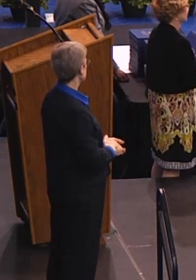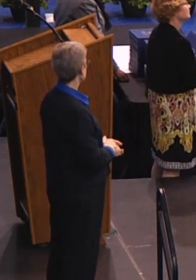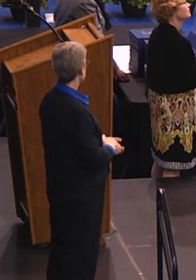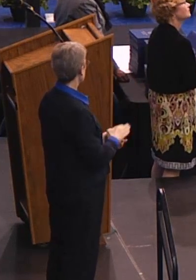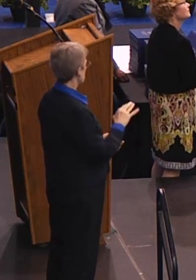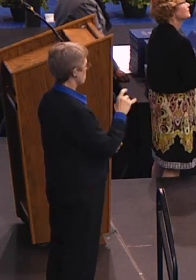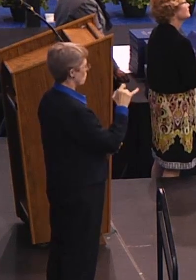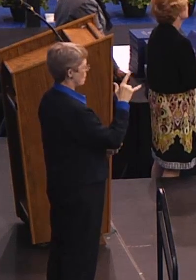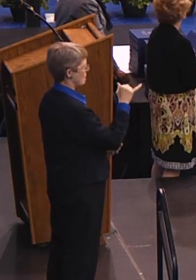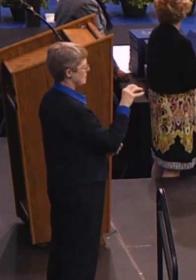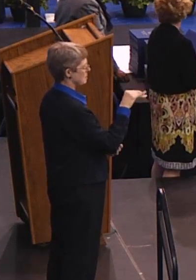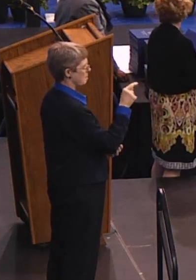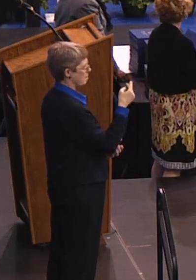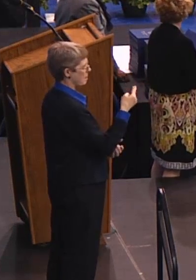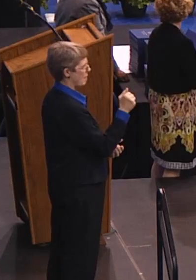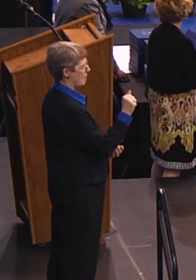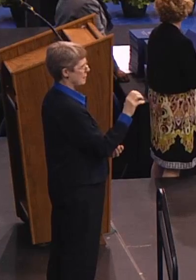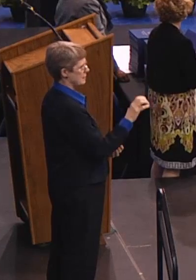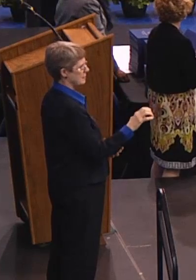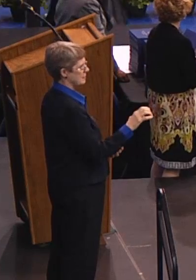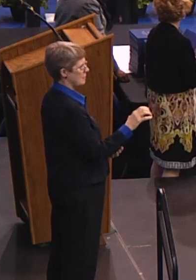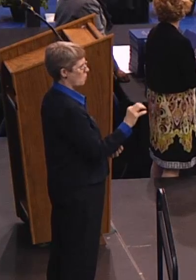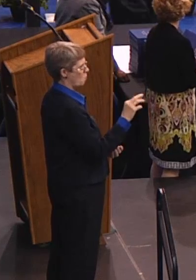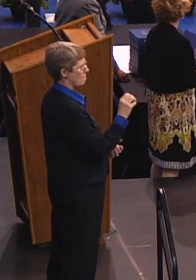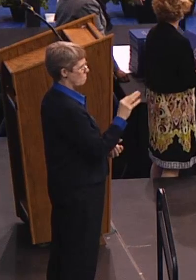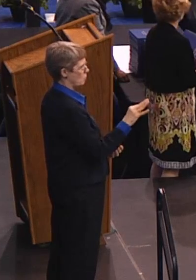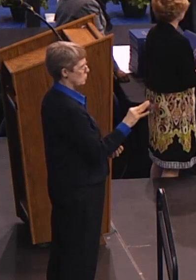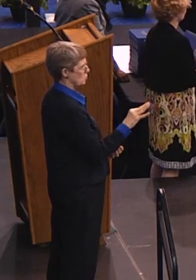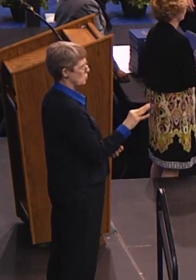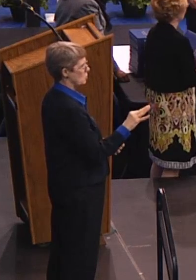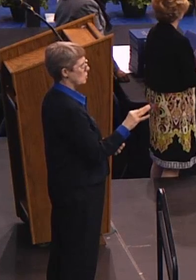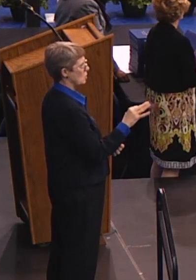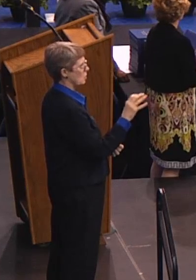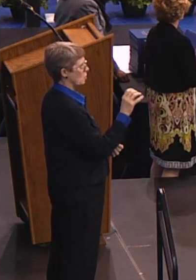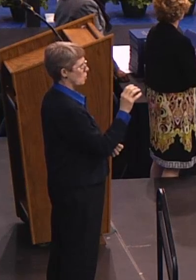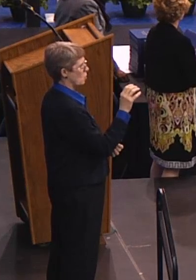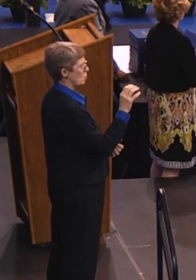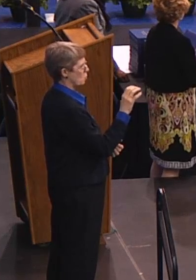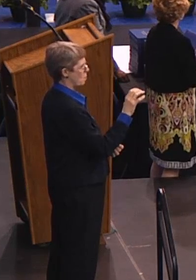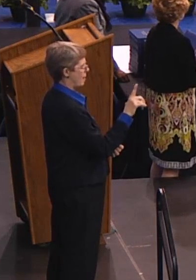Bradley Wayne Smith, Air Conditioning, Refrigeration, cum laude.